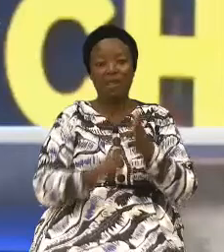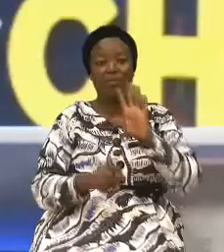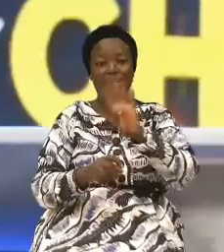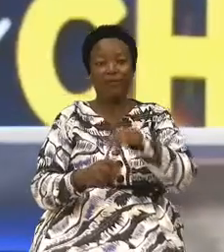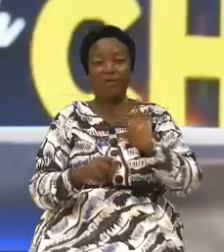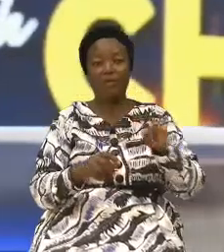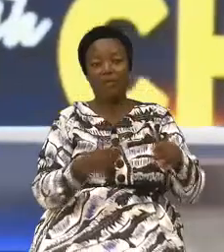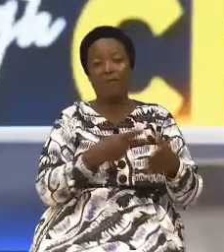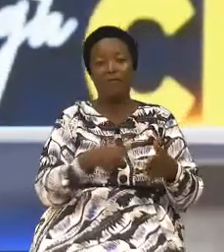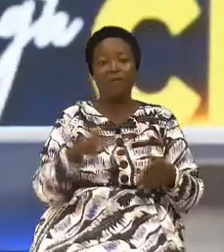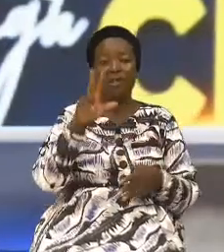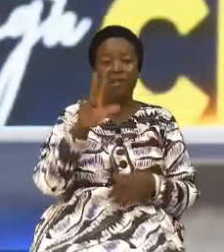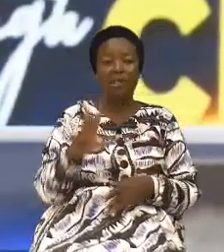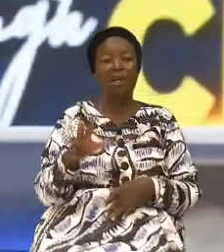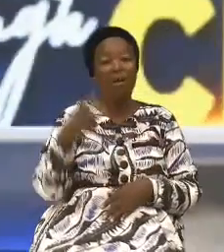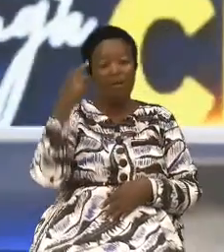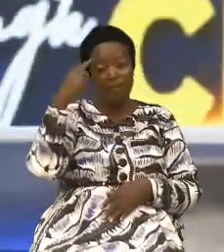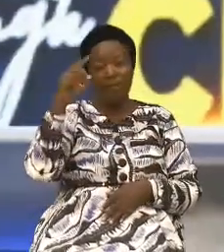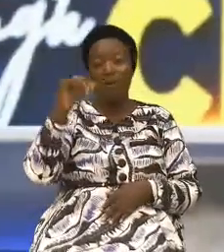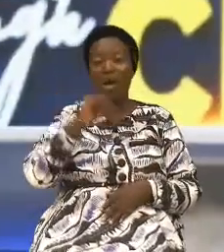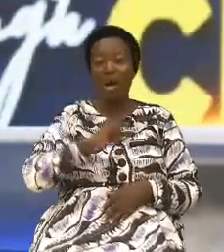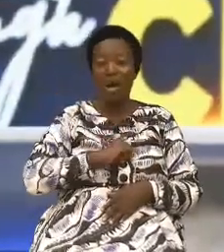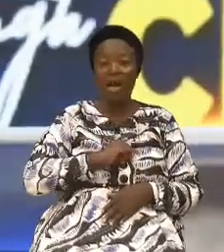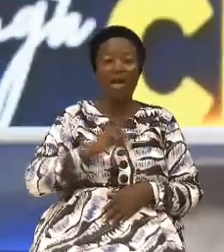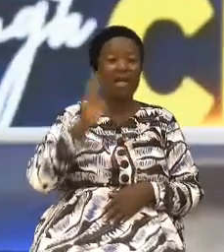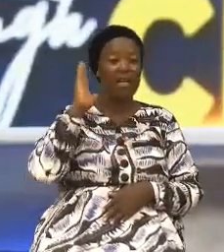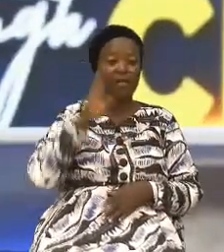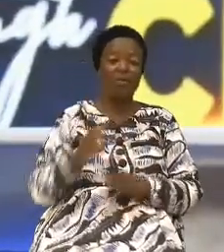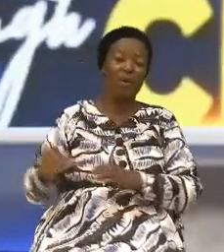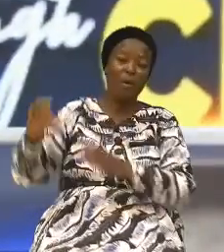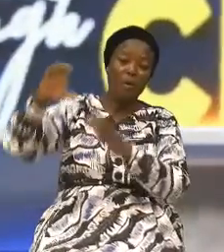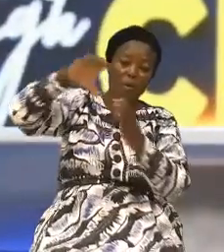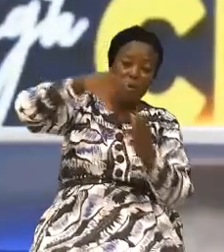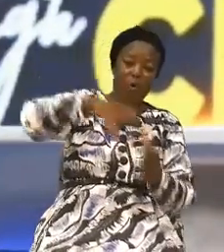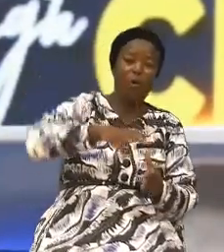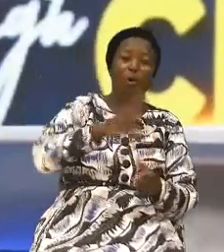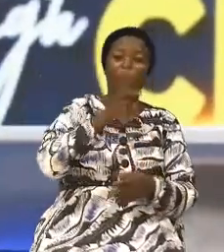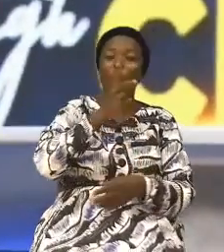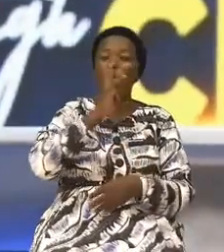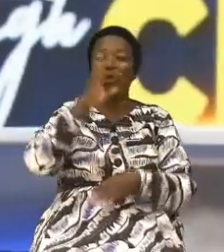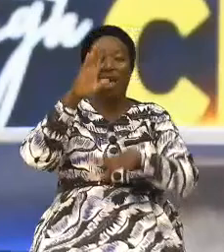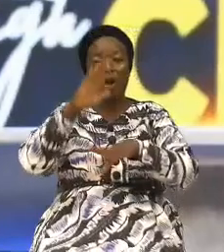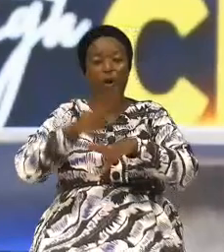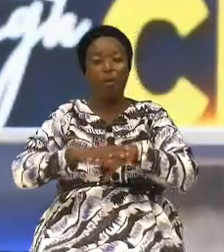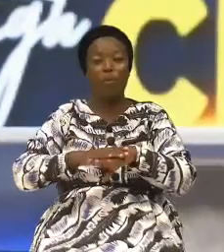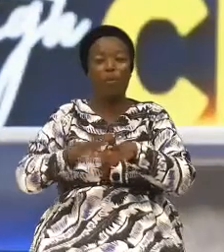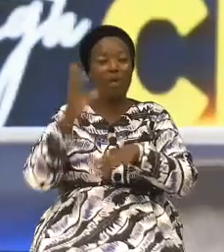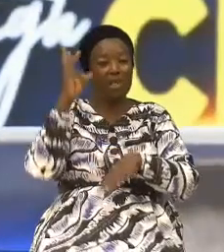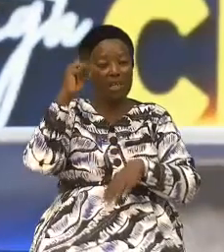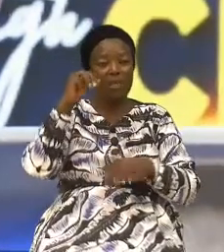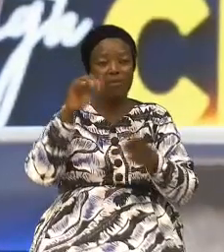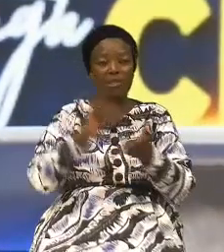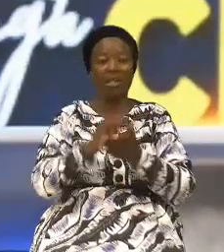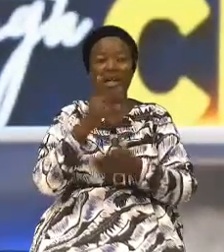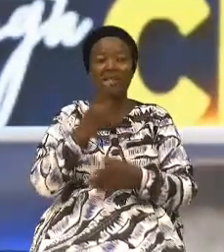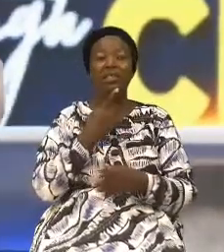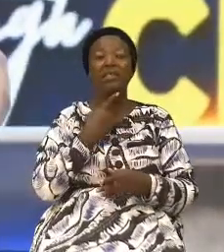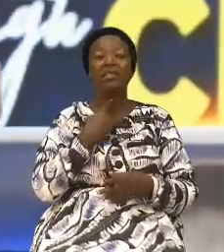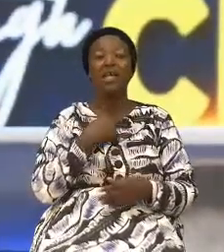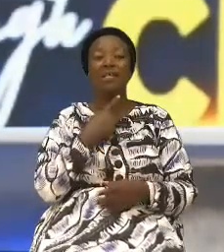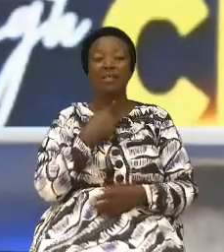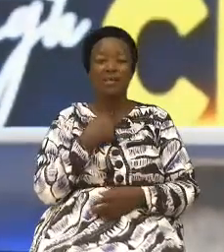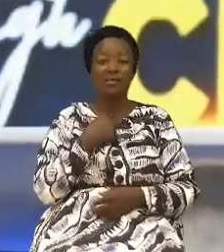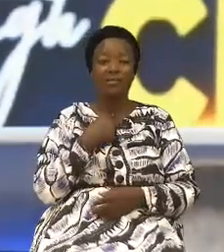I will pour water upon him that is thirsty. That's all you need.